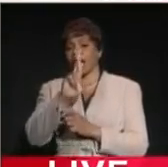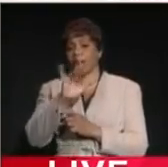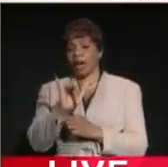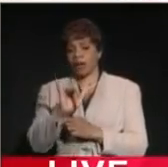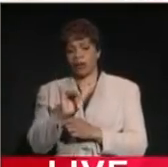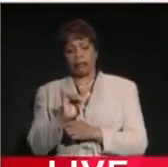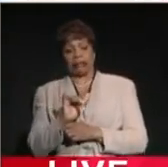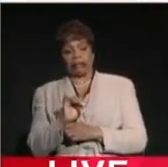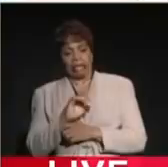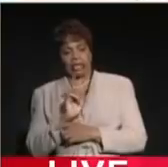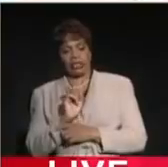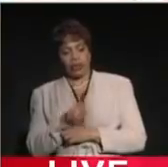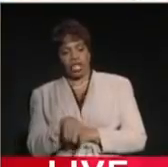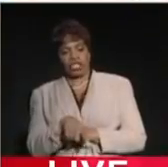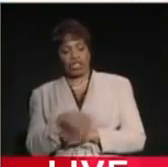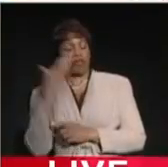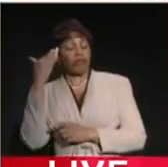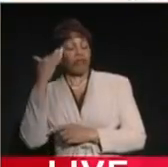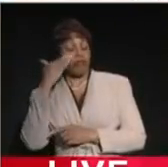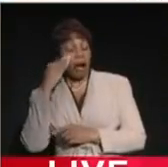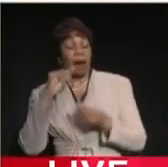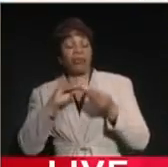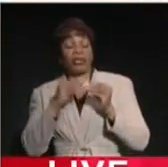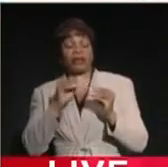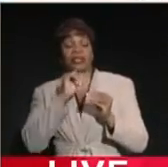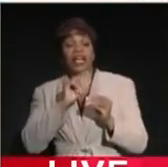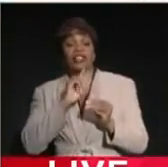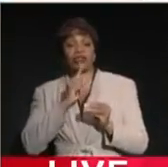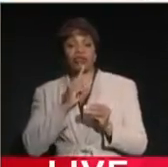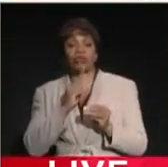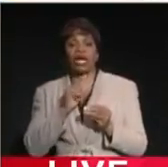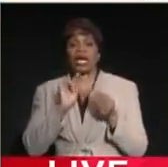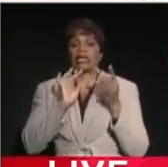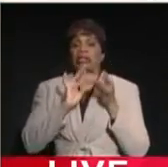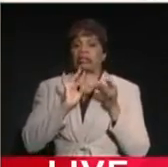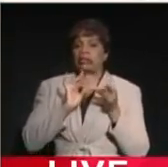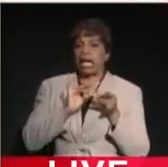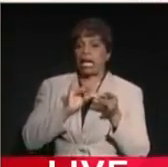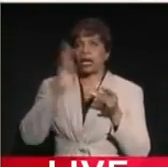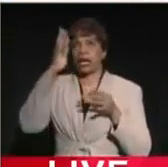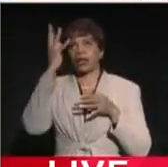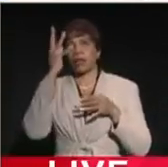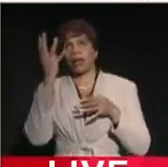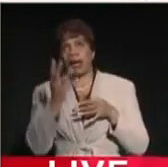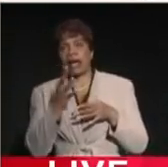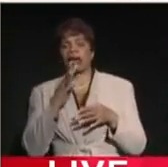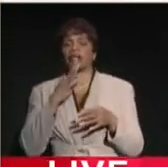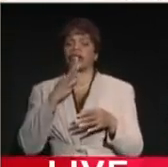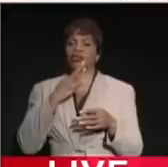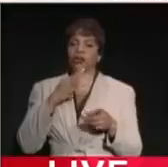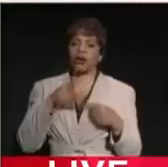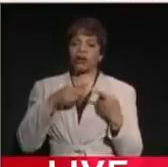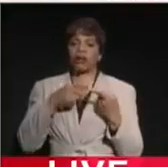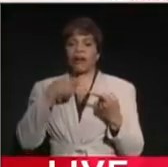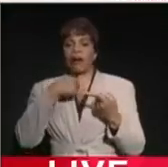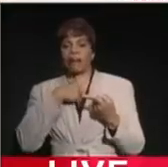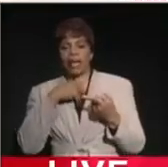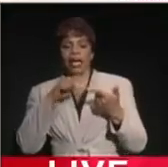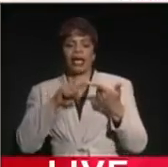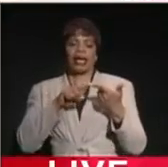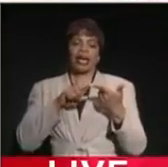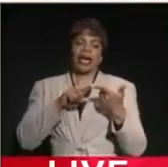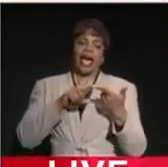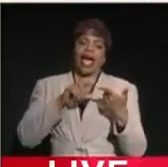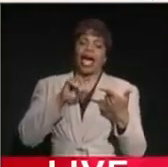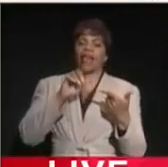You know those numbers aren't true, and you're saying them, and you're making them up, and you're talking about me and the turnpike and fares and running for